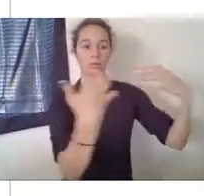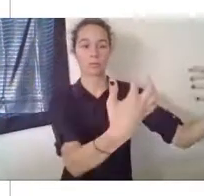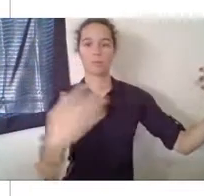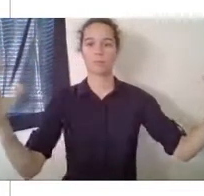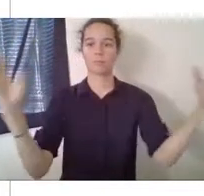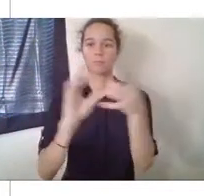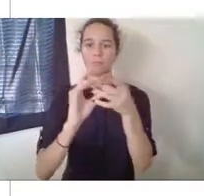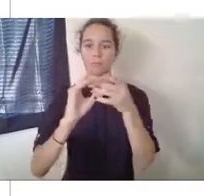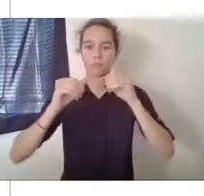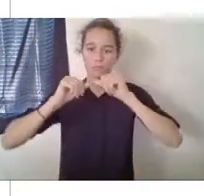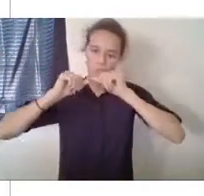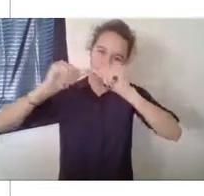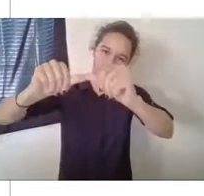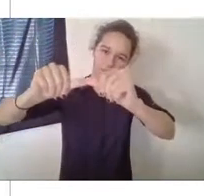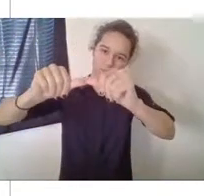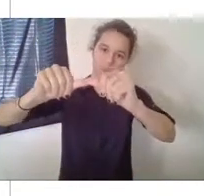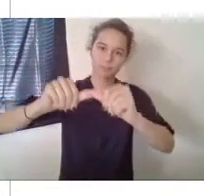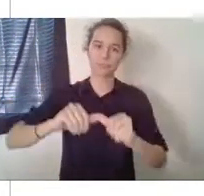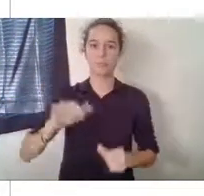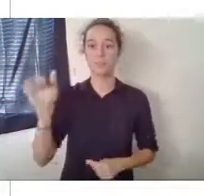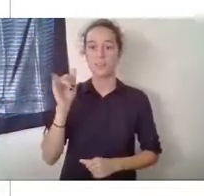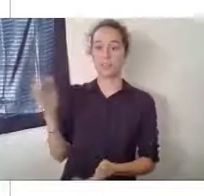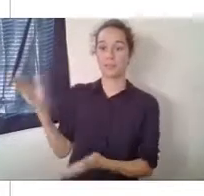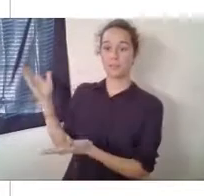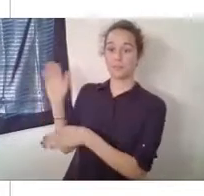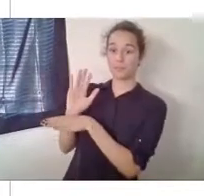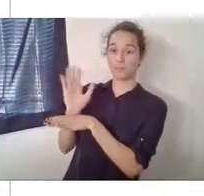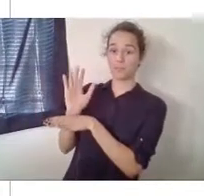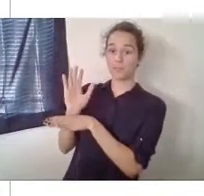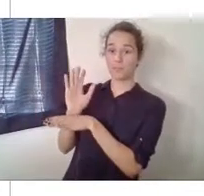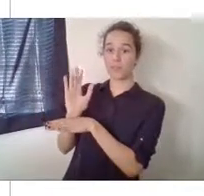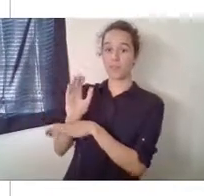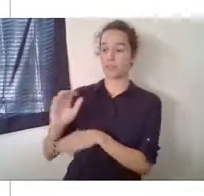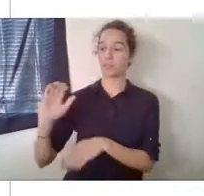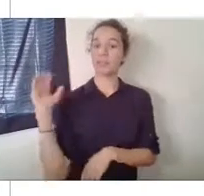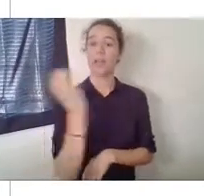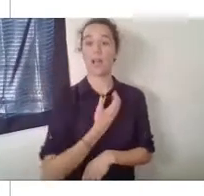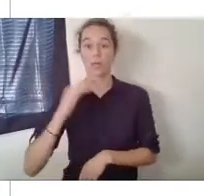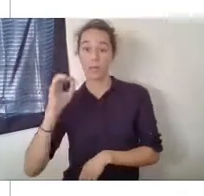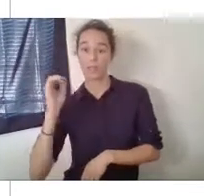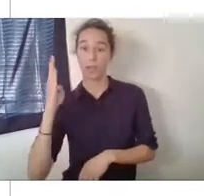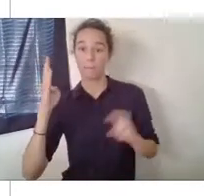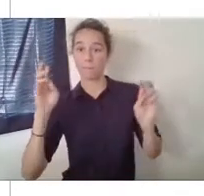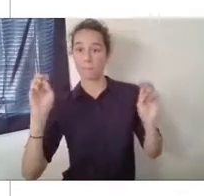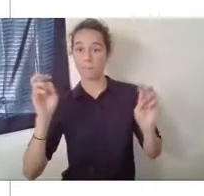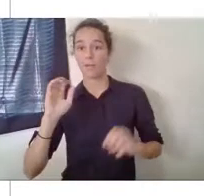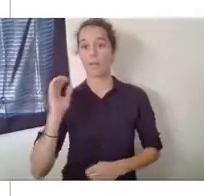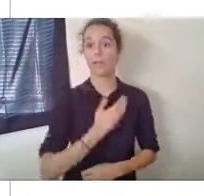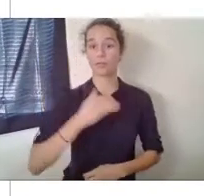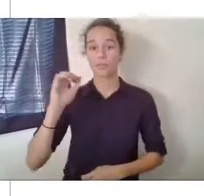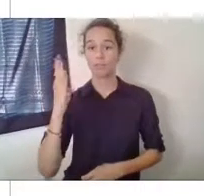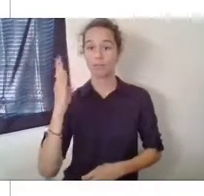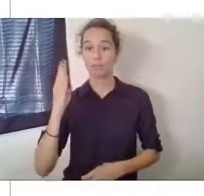Skywalker, and our job as the speaker is to keep the hero on their journey. With that in mind, I think we've talked about